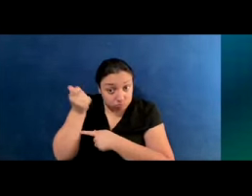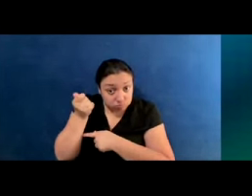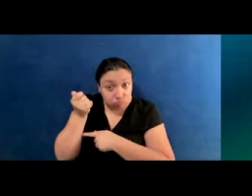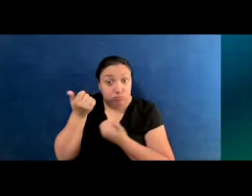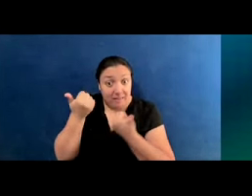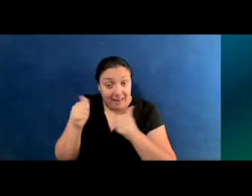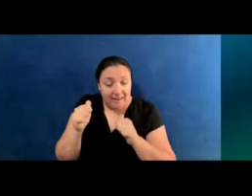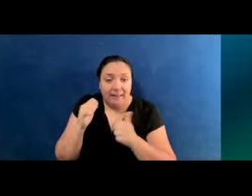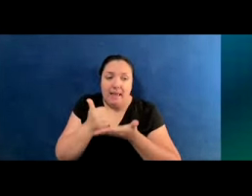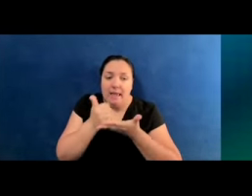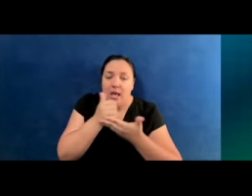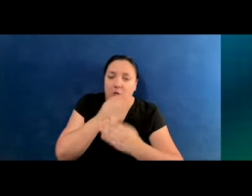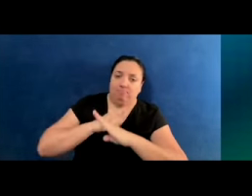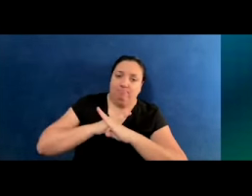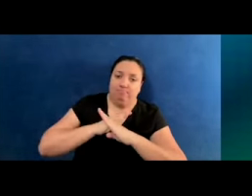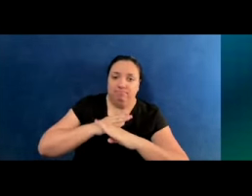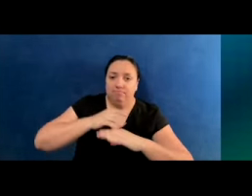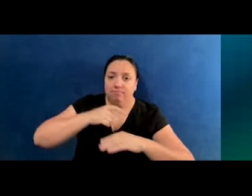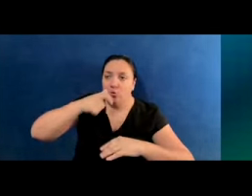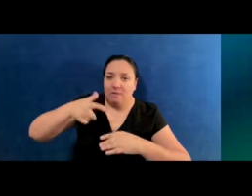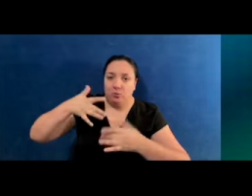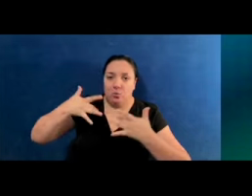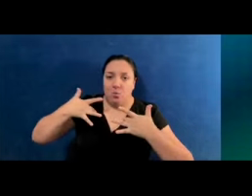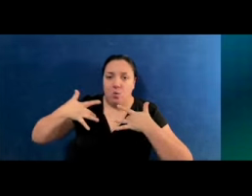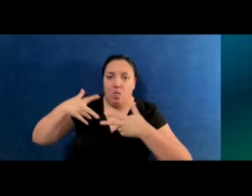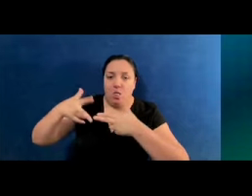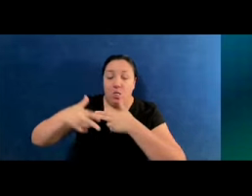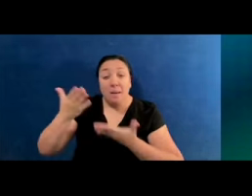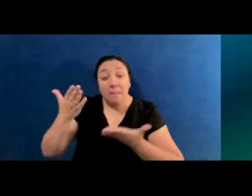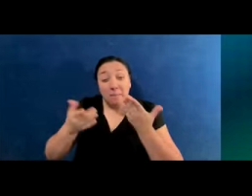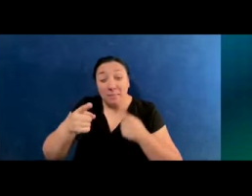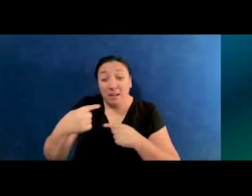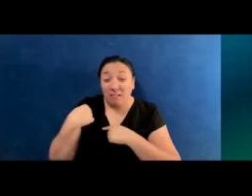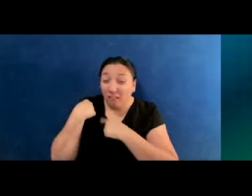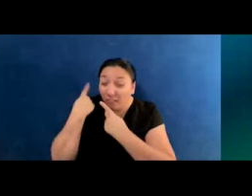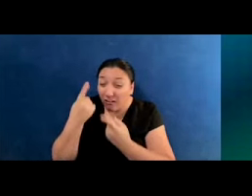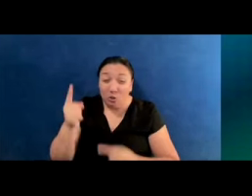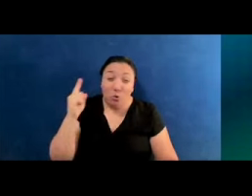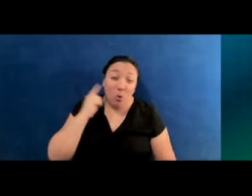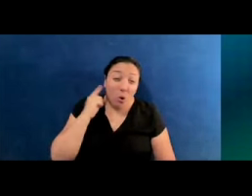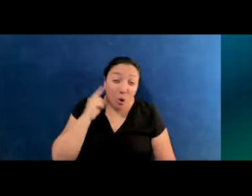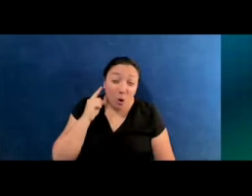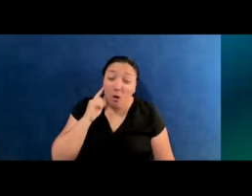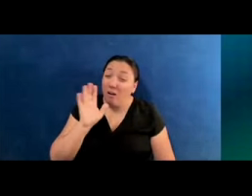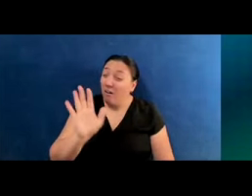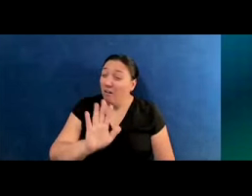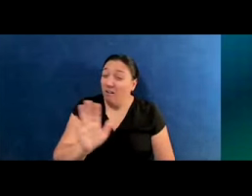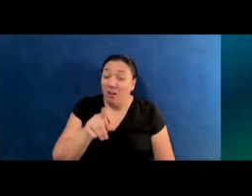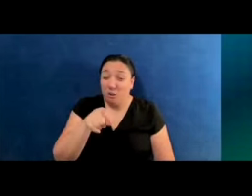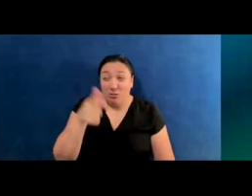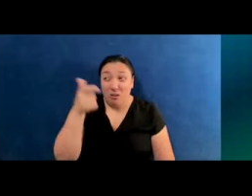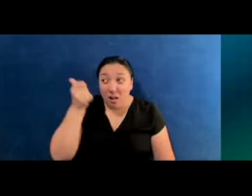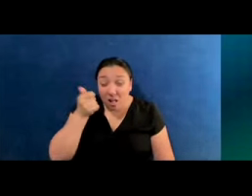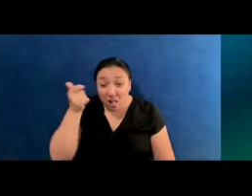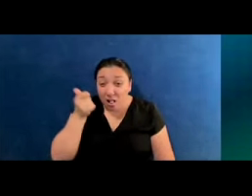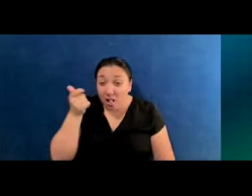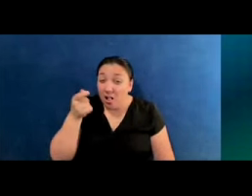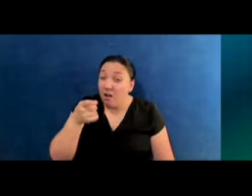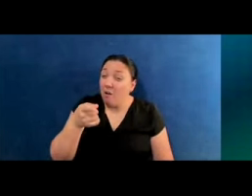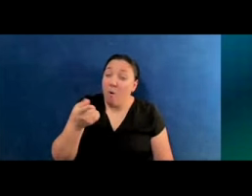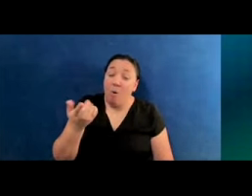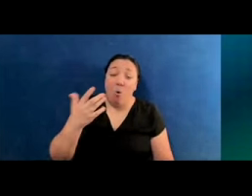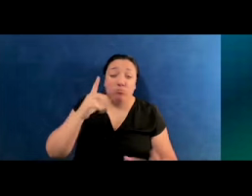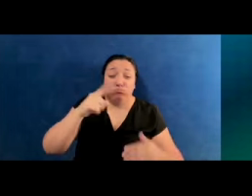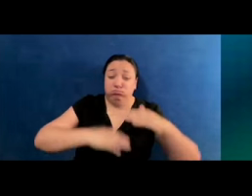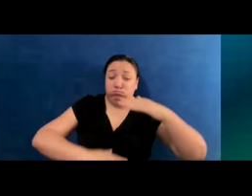supplemental security income. You have been told for most of your life while you have been on those benefits that you can